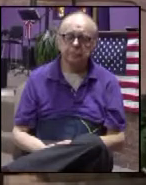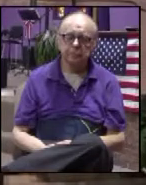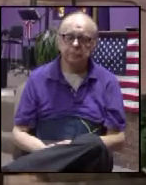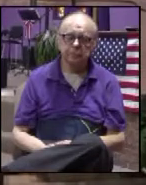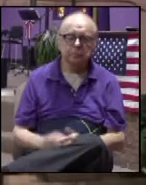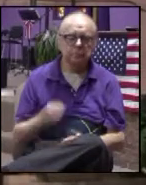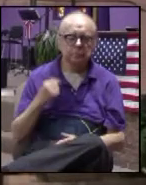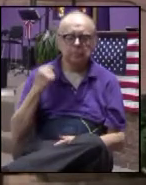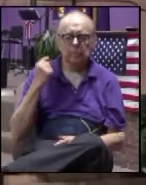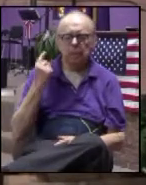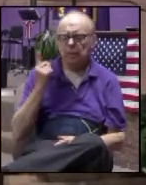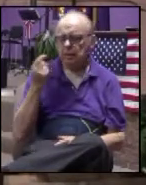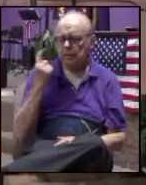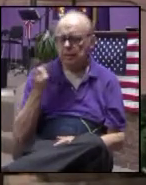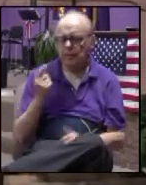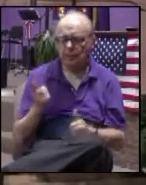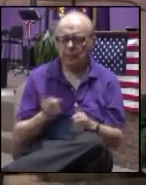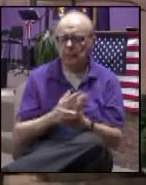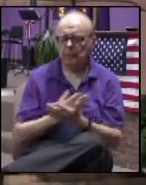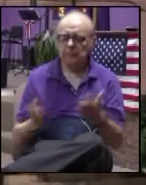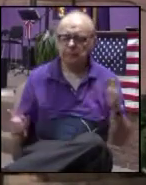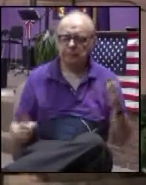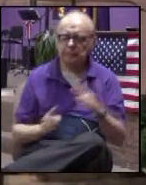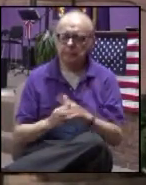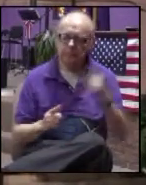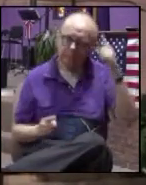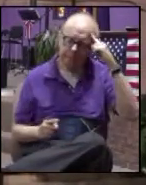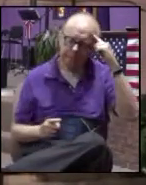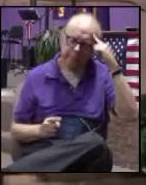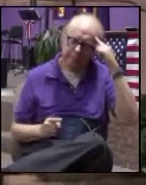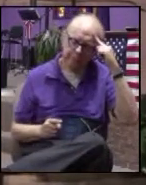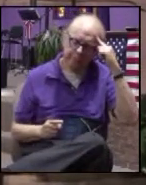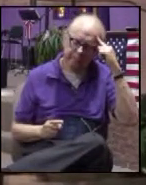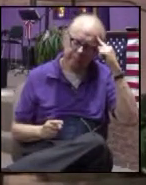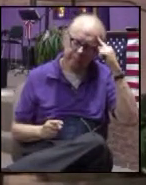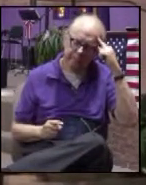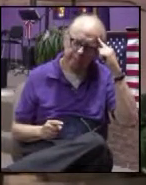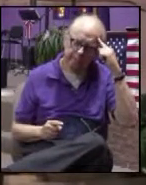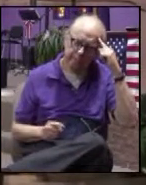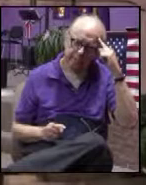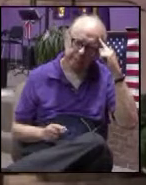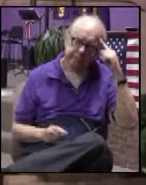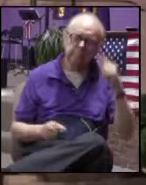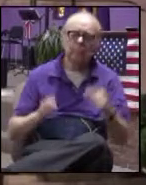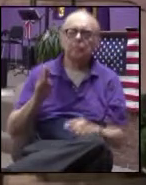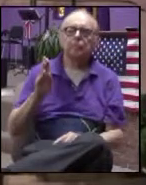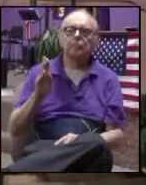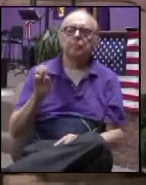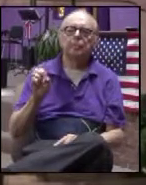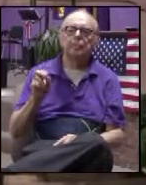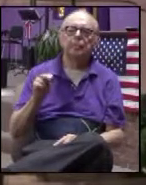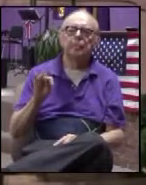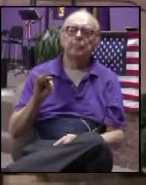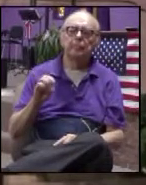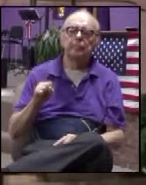What do you think the first thing pops in your mind when I say Bernie Sanders supporter?